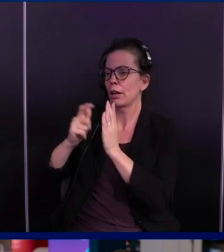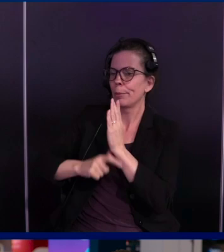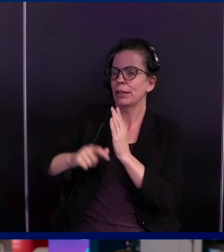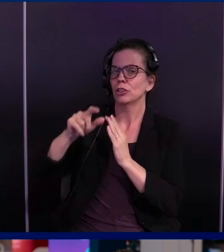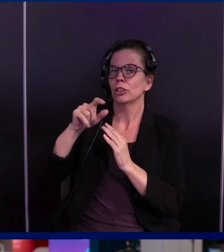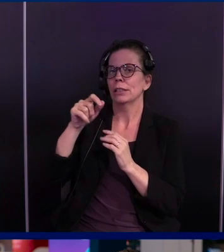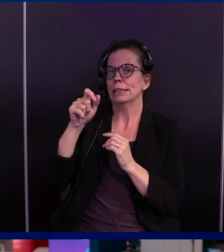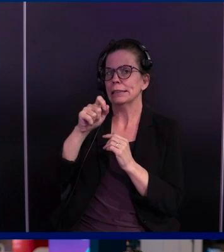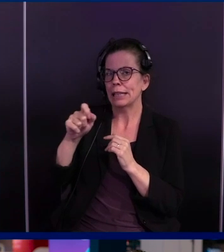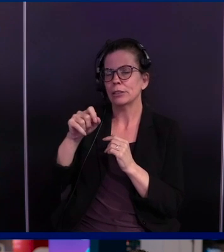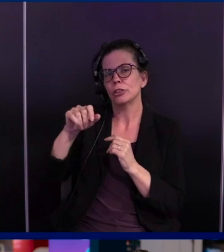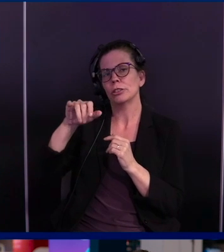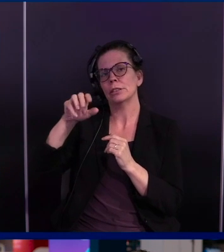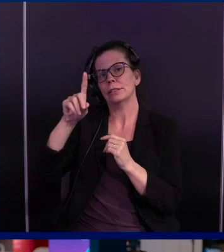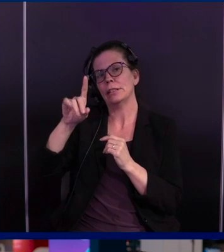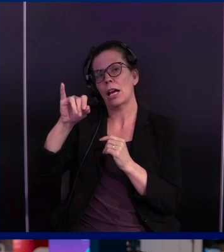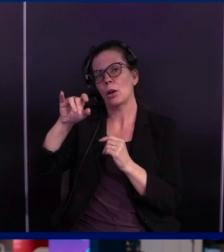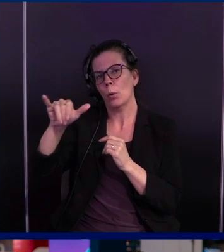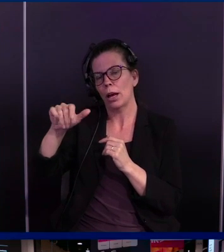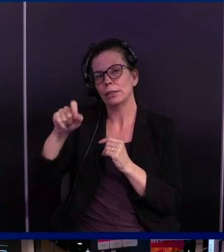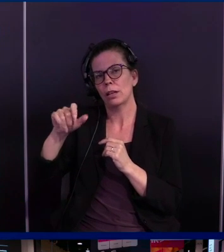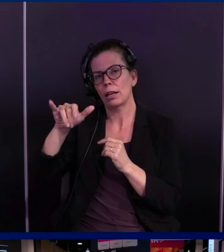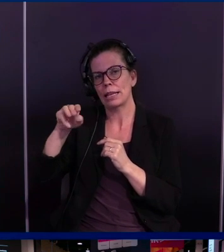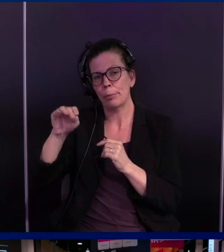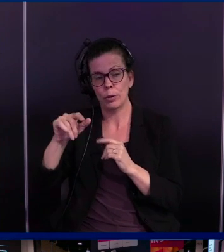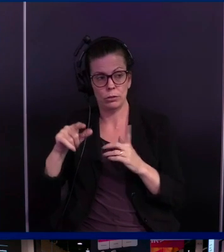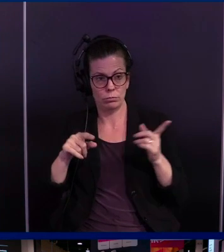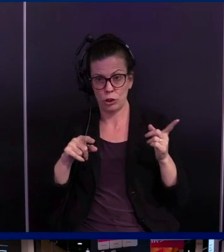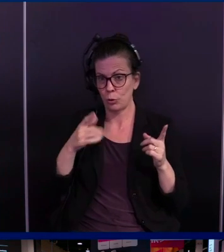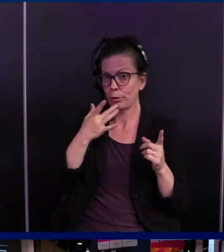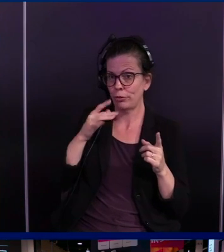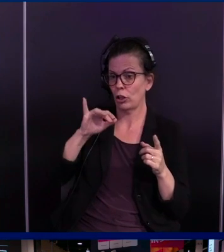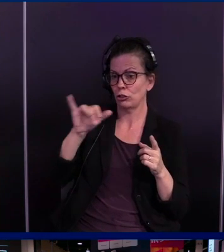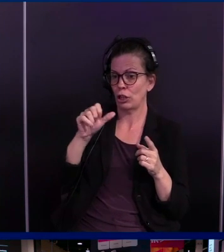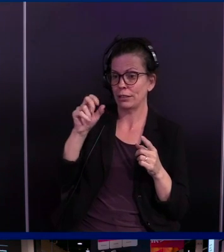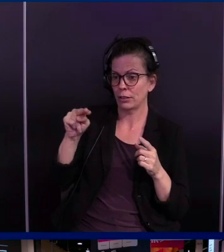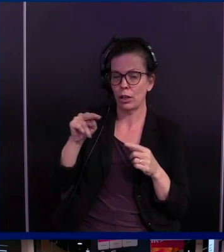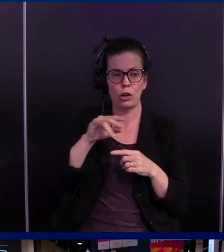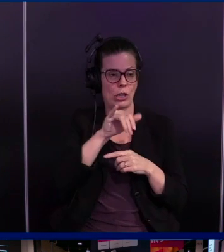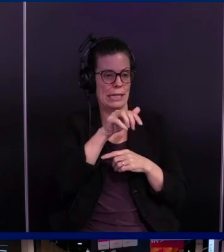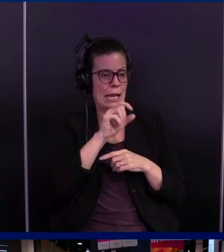automation.-diy.yaml. Are you a YAML or JSON person? JSON.